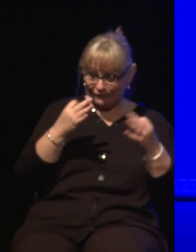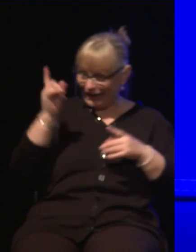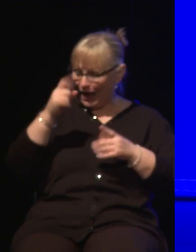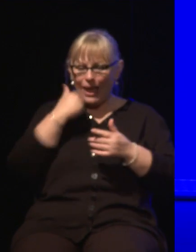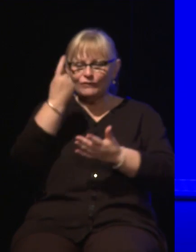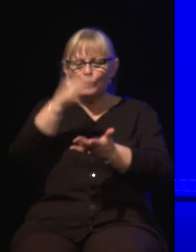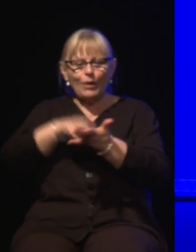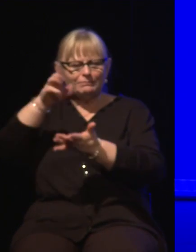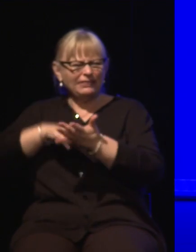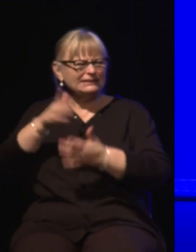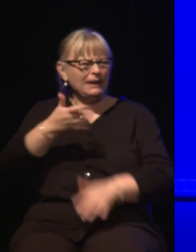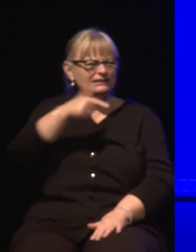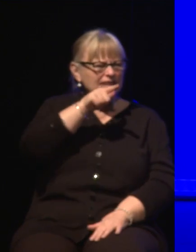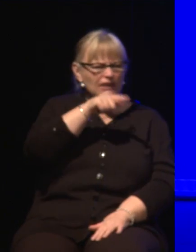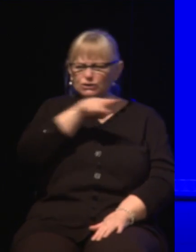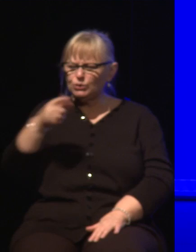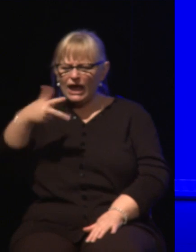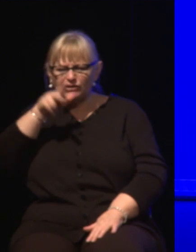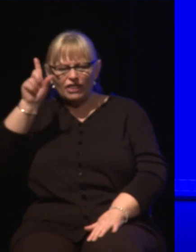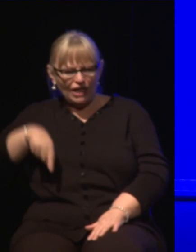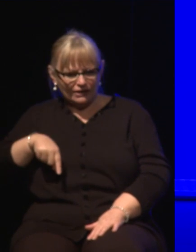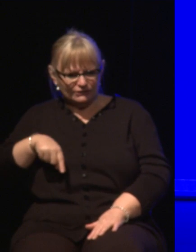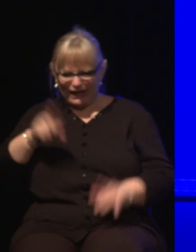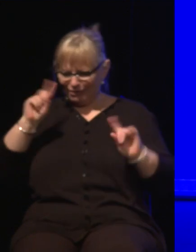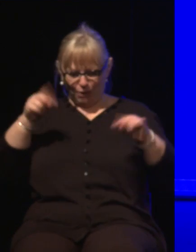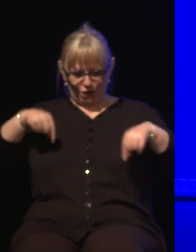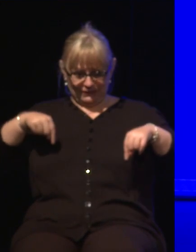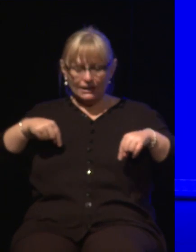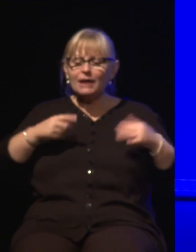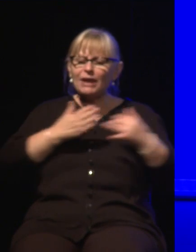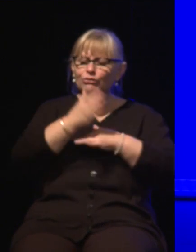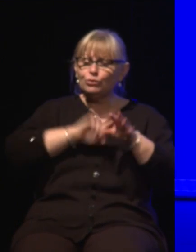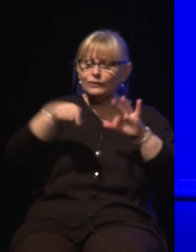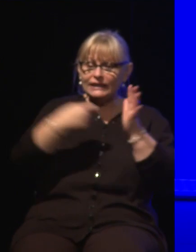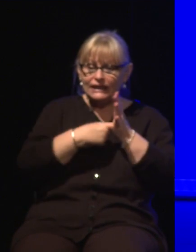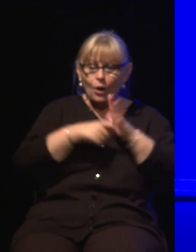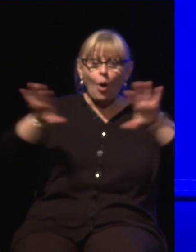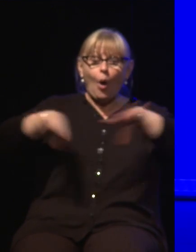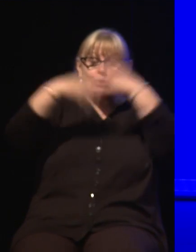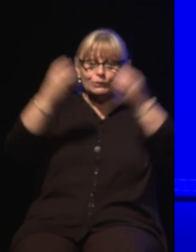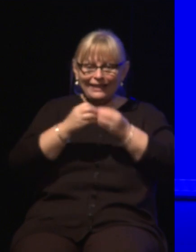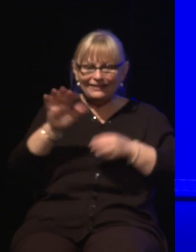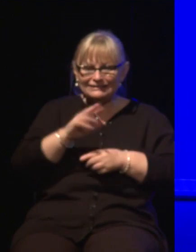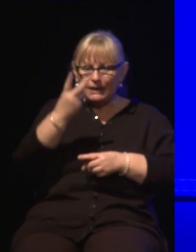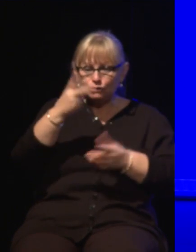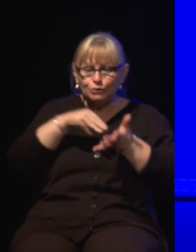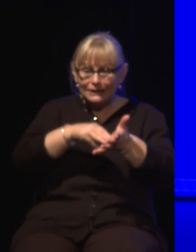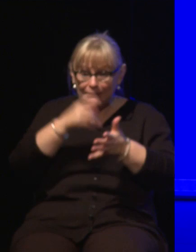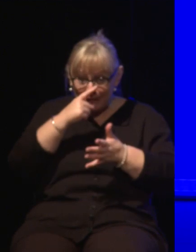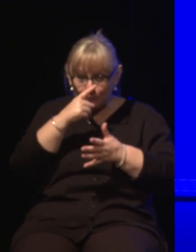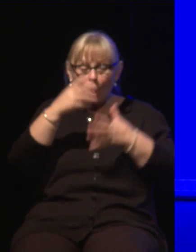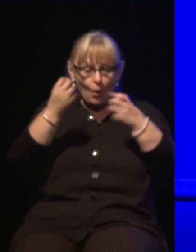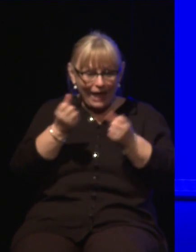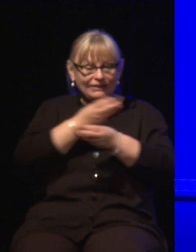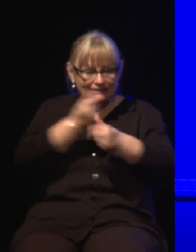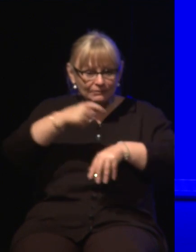between 700,000 and 800,000. But over the course of a year, there's something like about 2 million people in Australia who experience